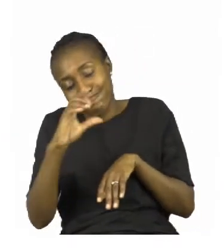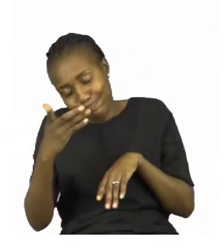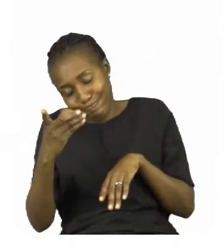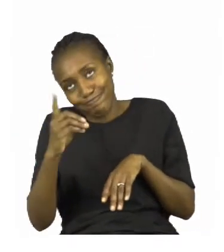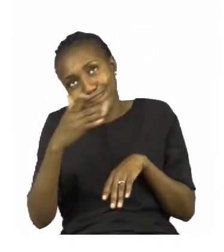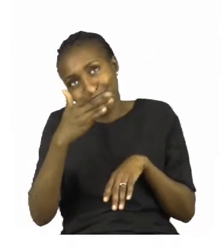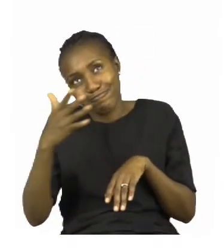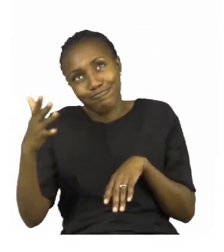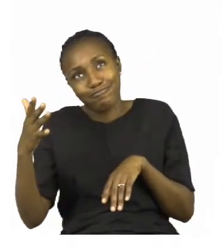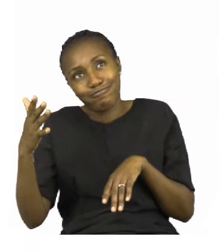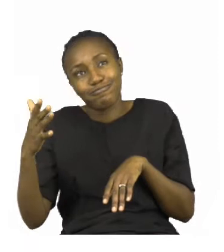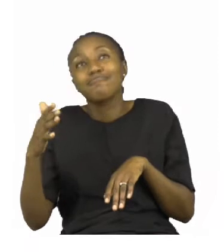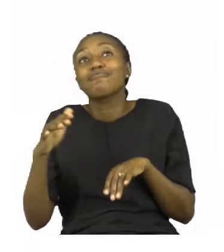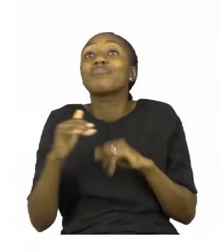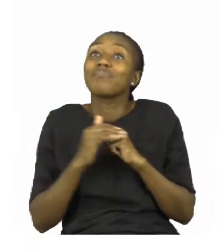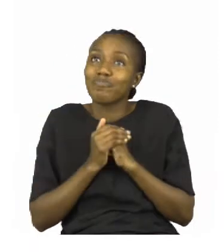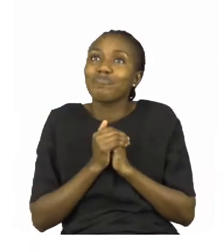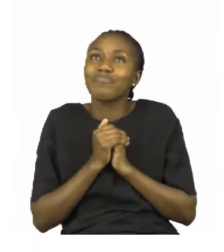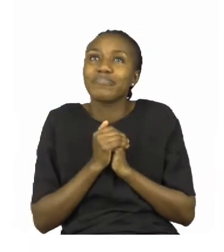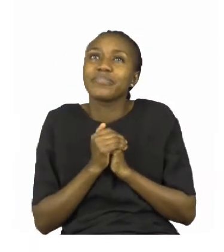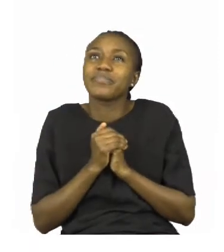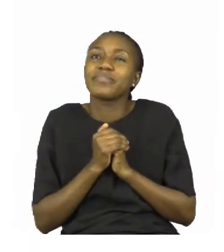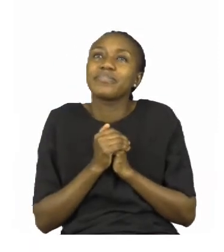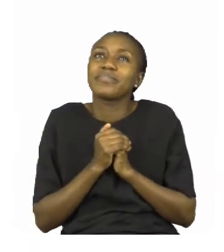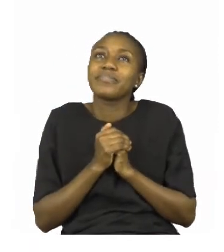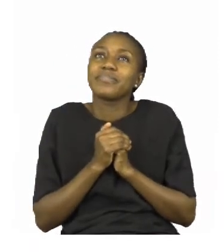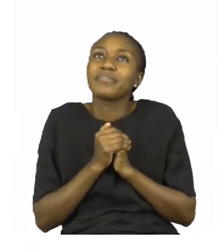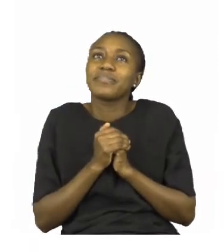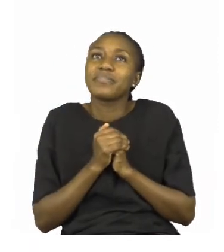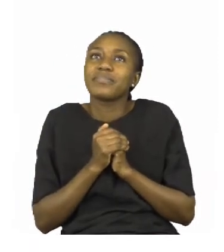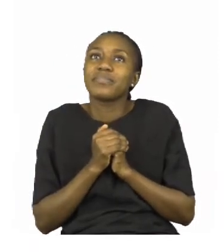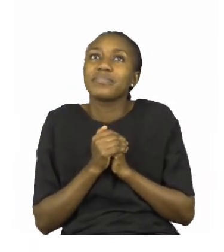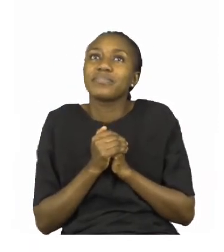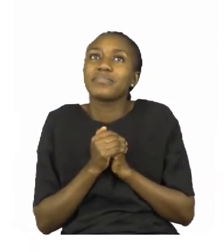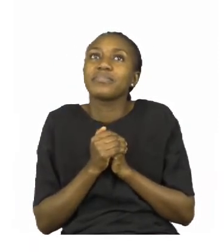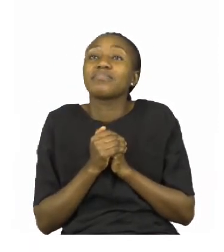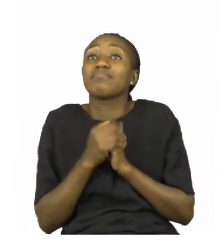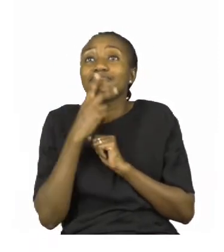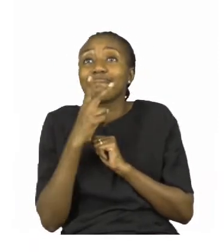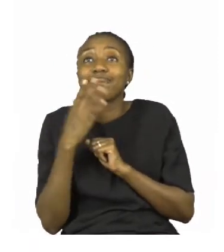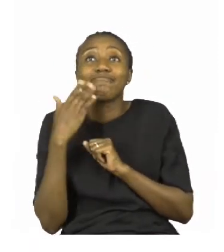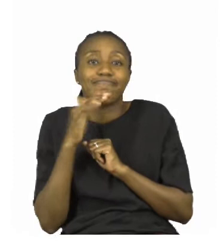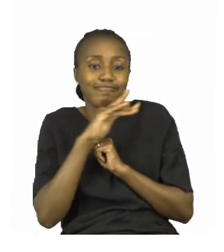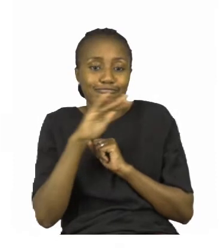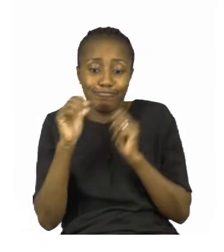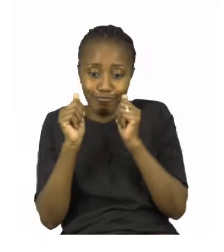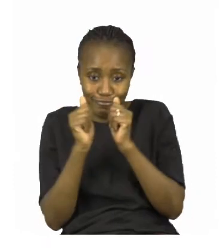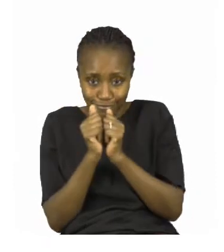is how letters sound. When letters come together, they make up